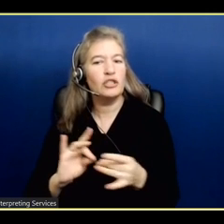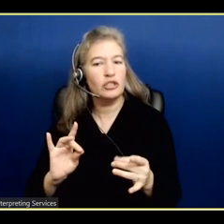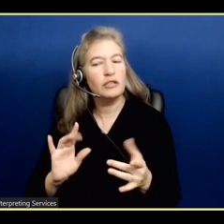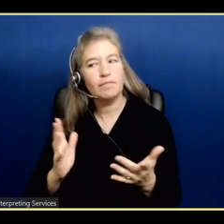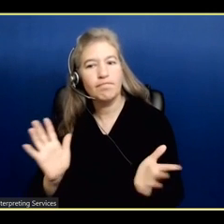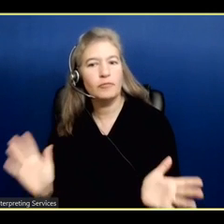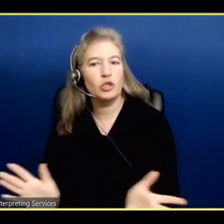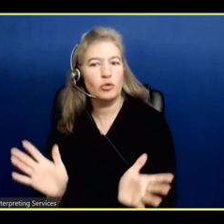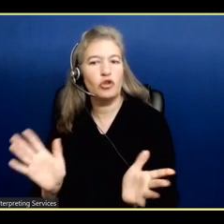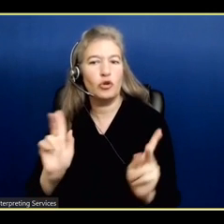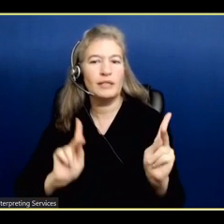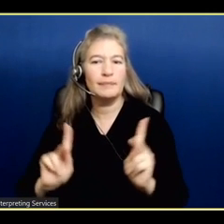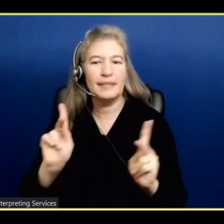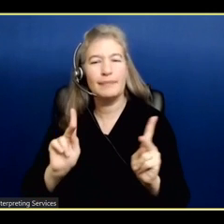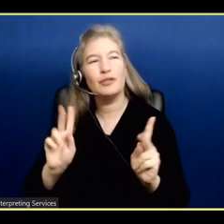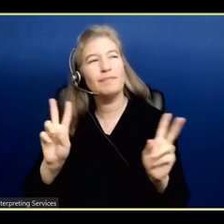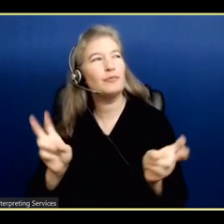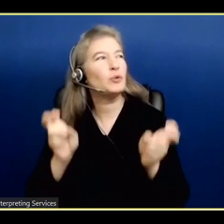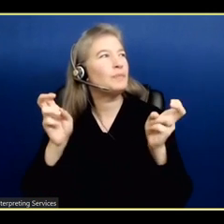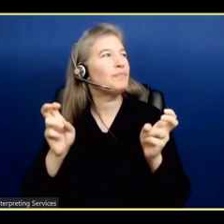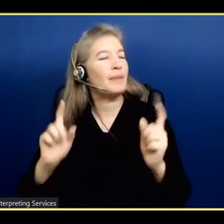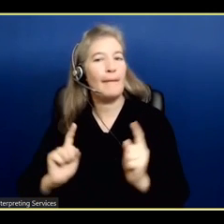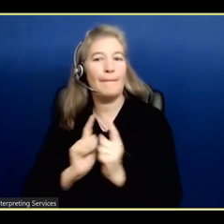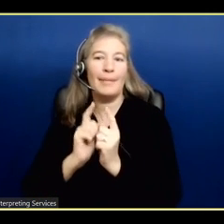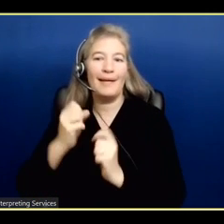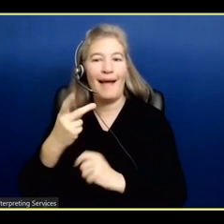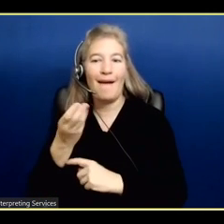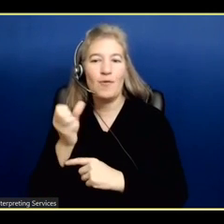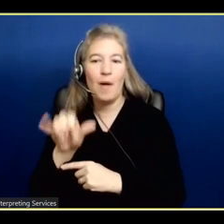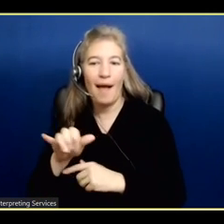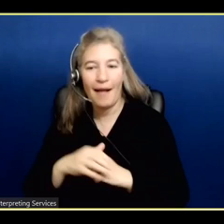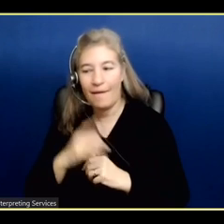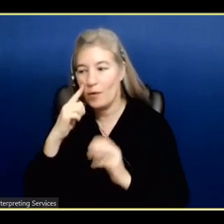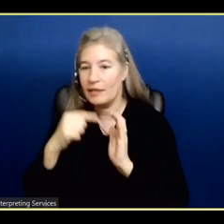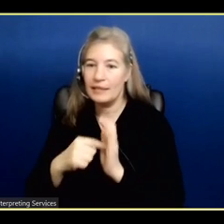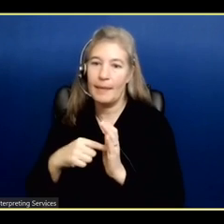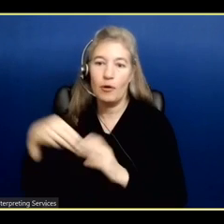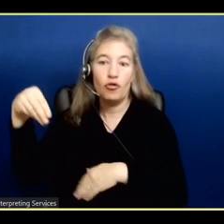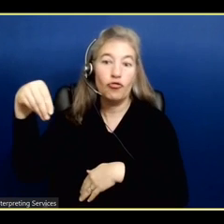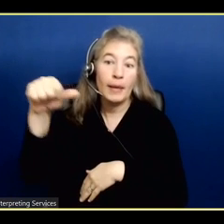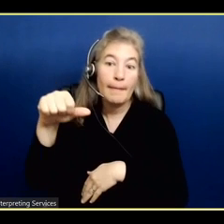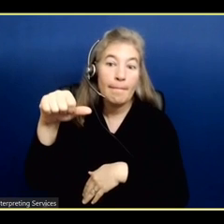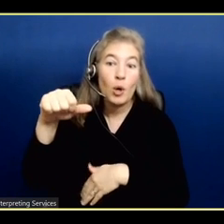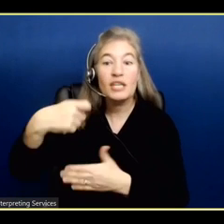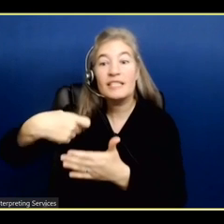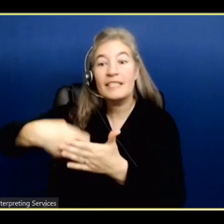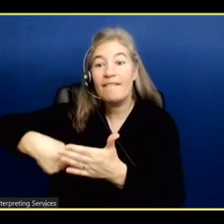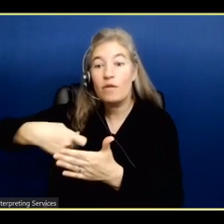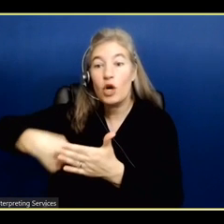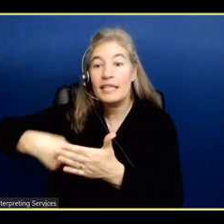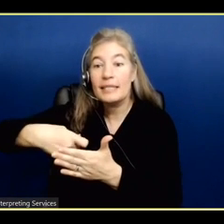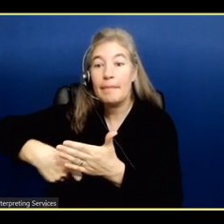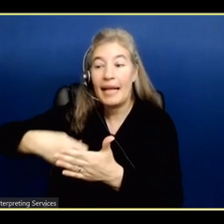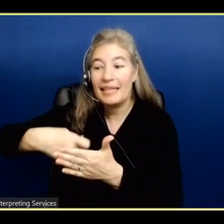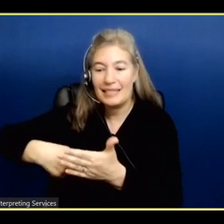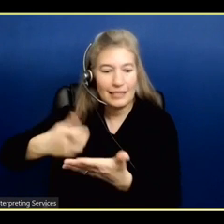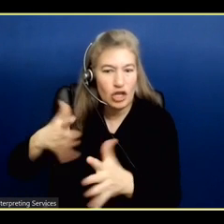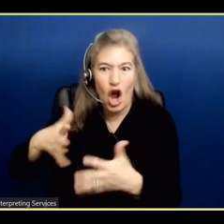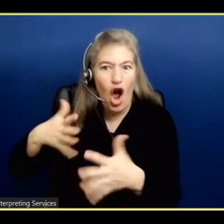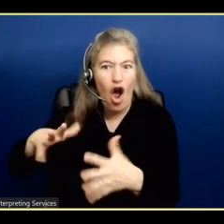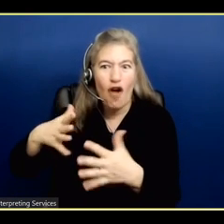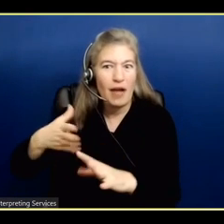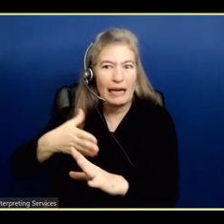taking an either-or approach and invoking force majeure clauses, and artists aren't getting anything for work that's already been